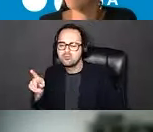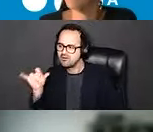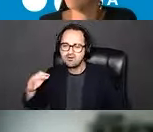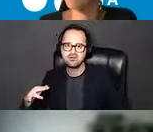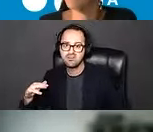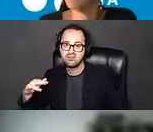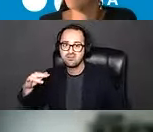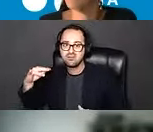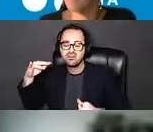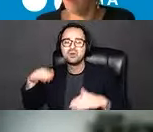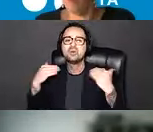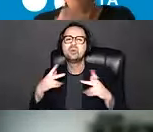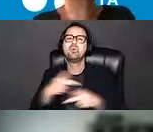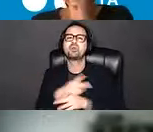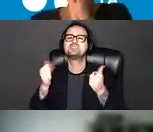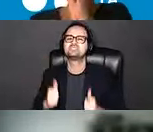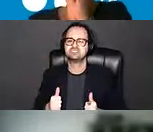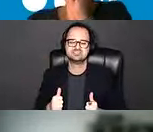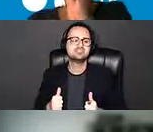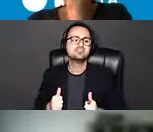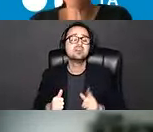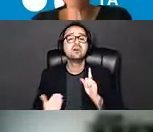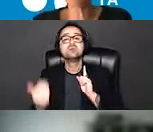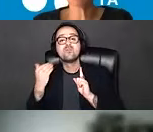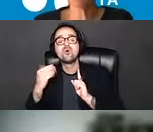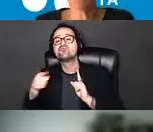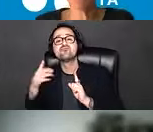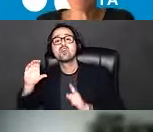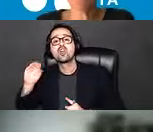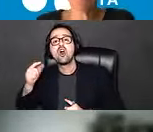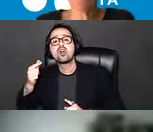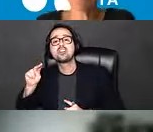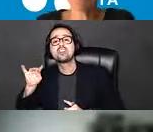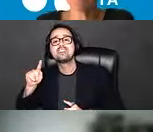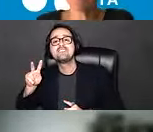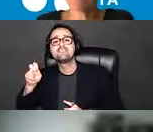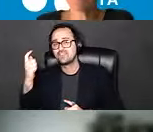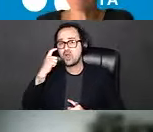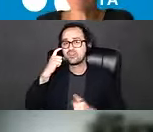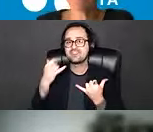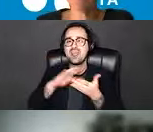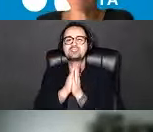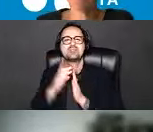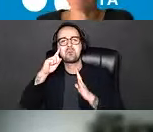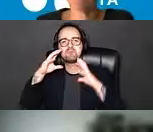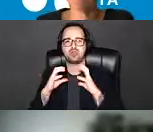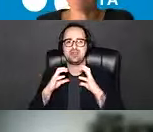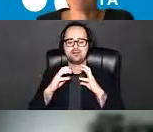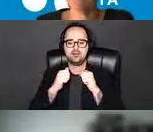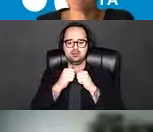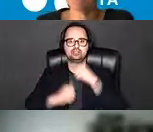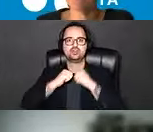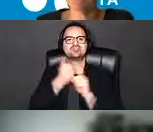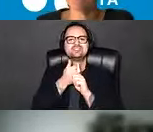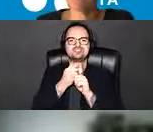getting worse for them. And so what was a cognitive issue initially is now become a brain structural issue.